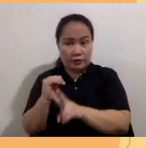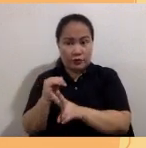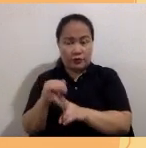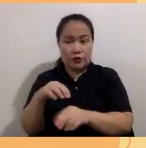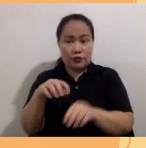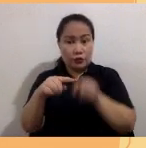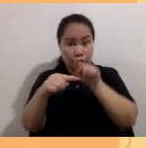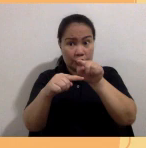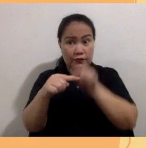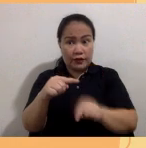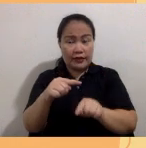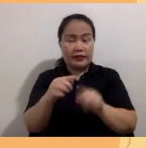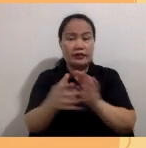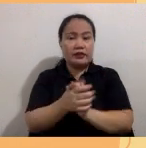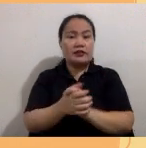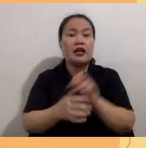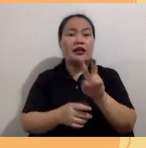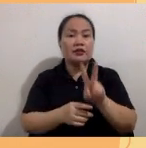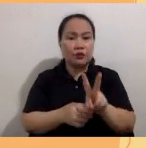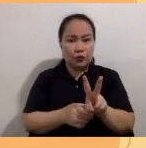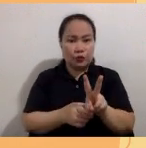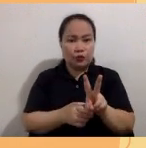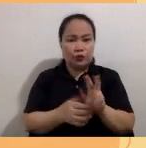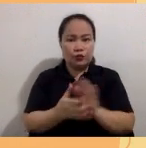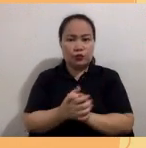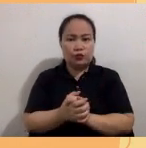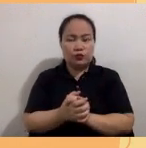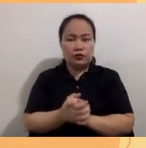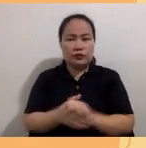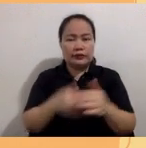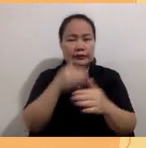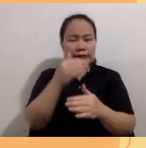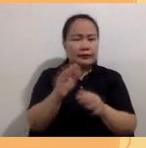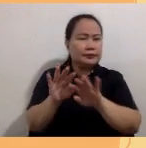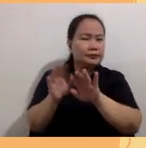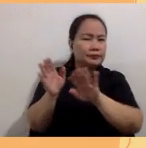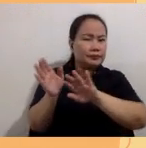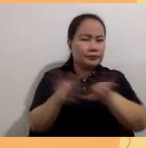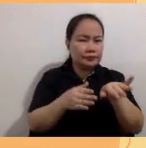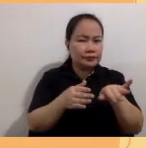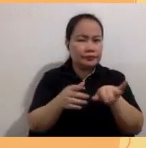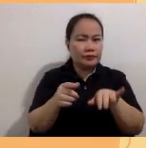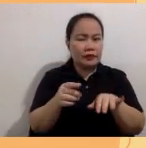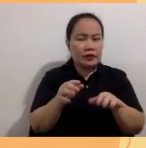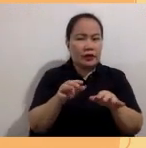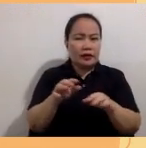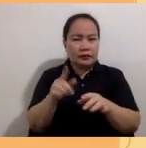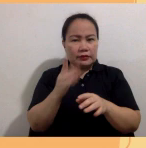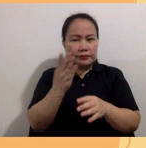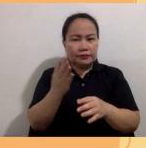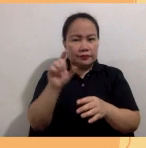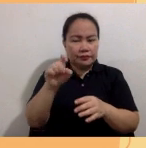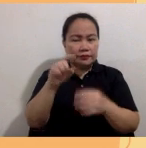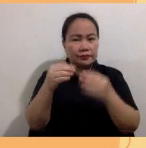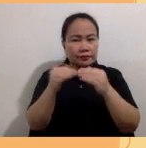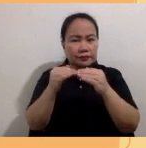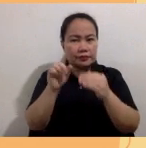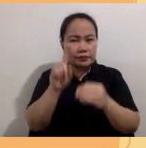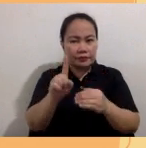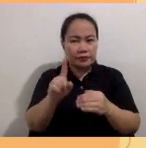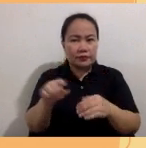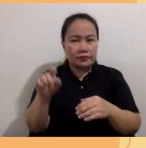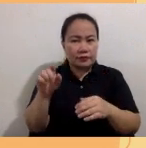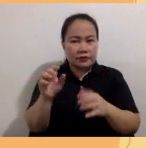4 divided by negative 2, that is positive 2. Next, if x is equal to 1, so therefore, we